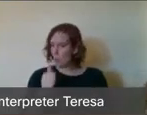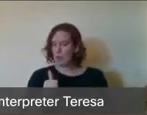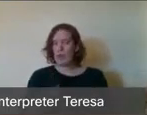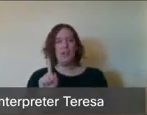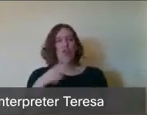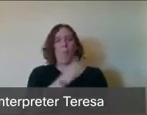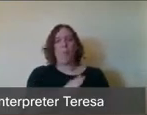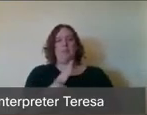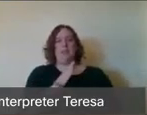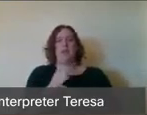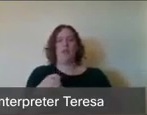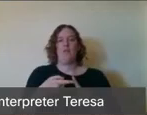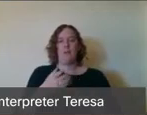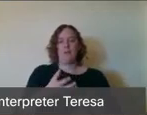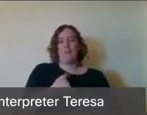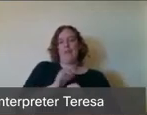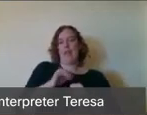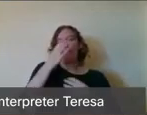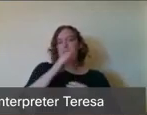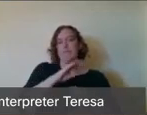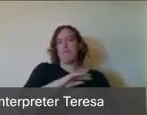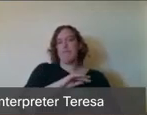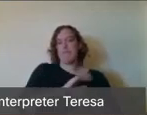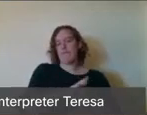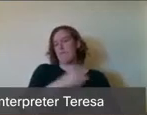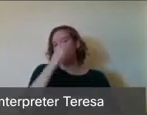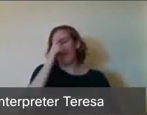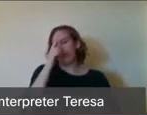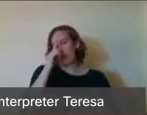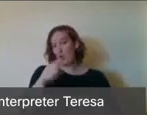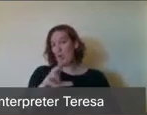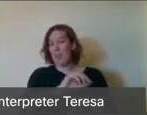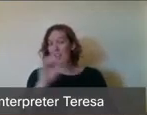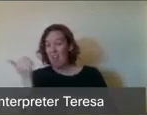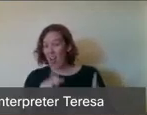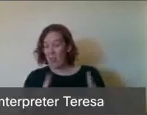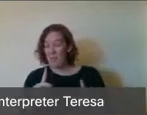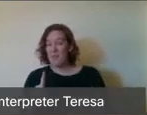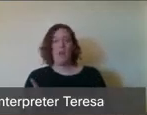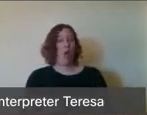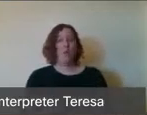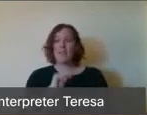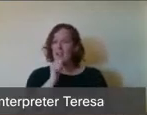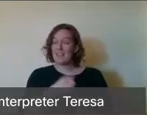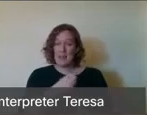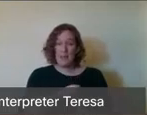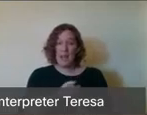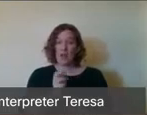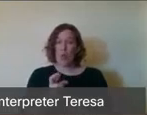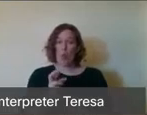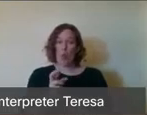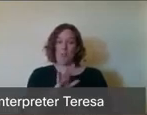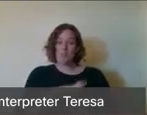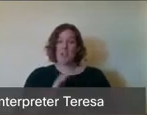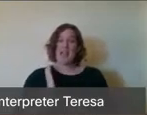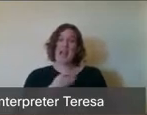for you and for others. It also does not affect or interact with our DNA in